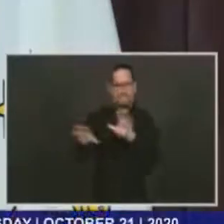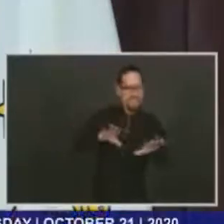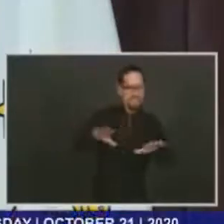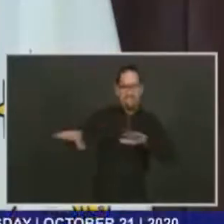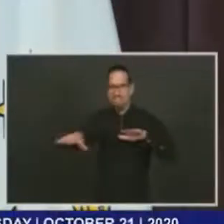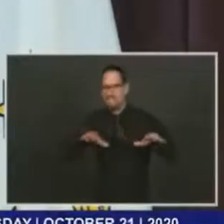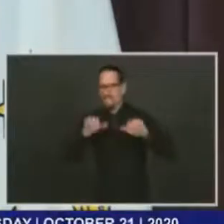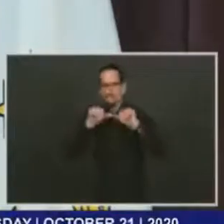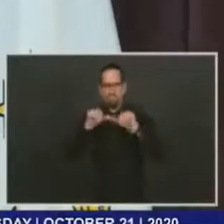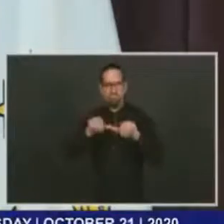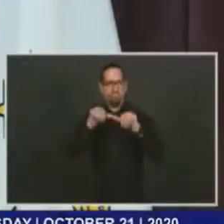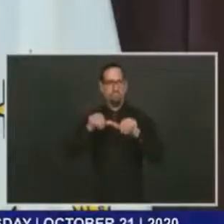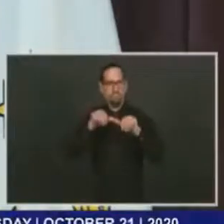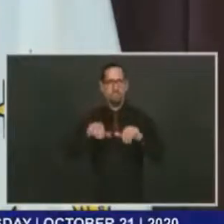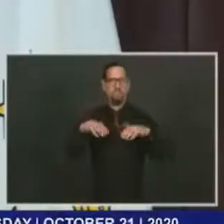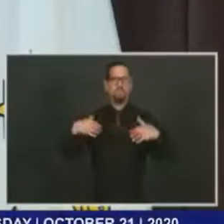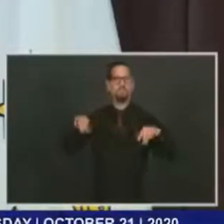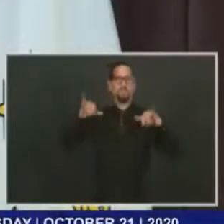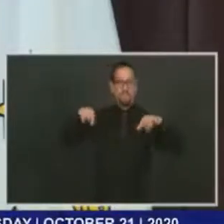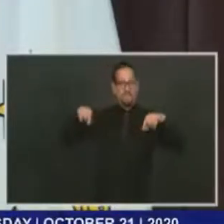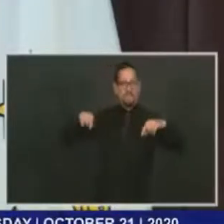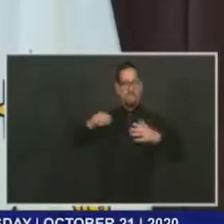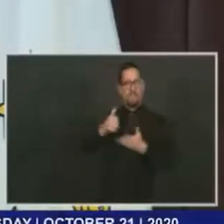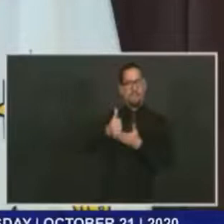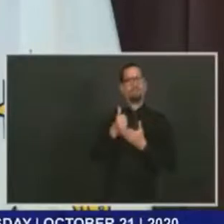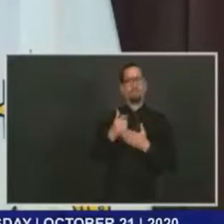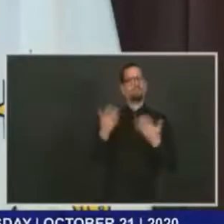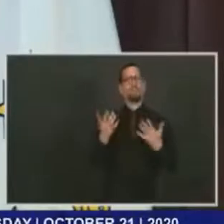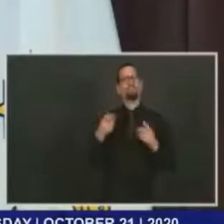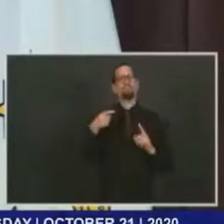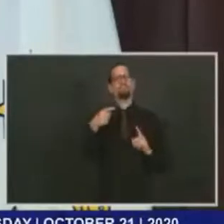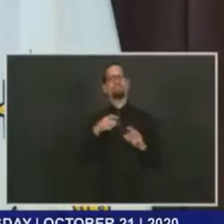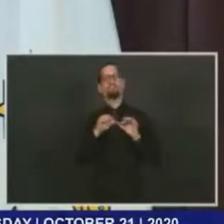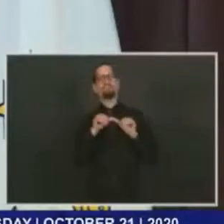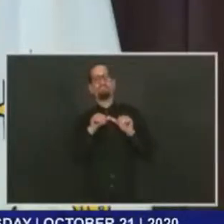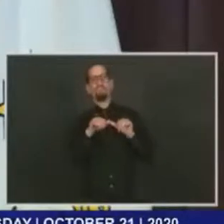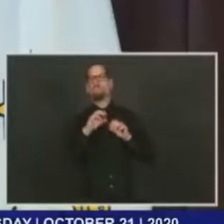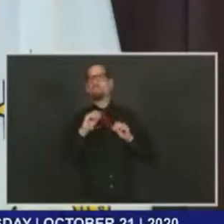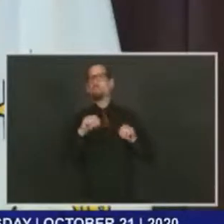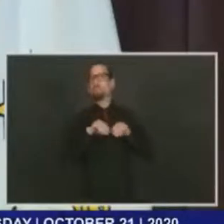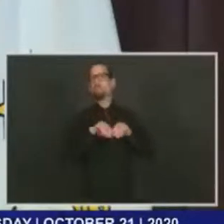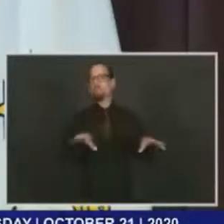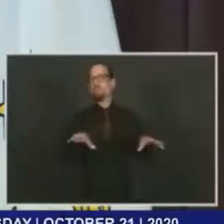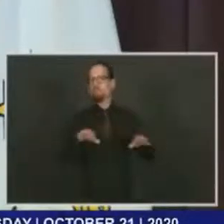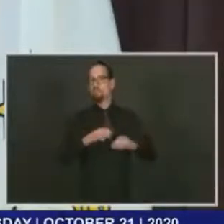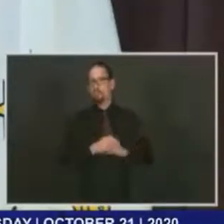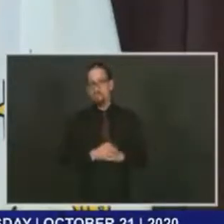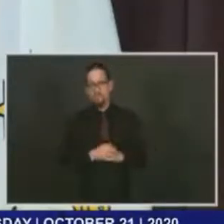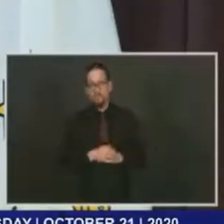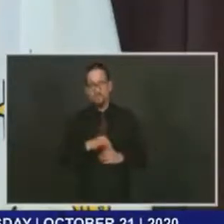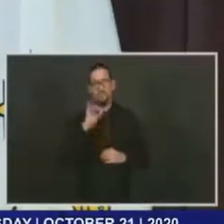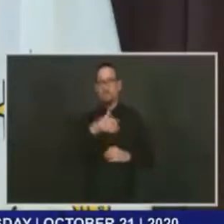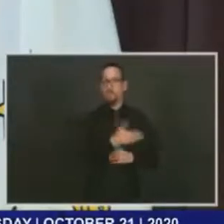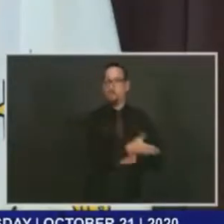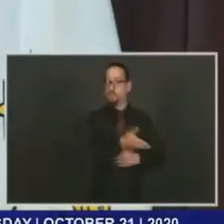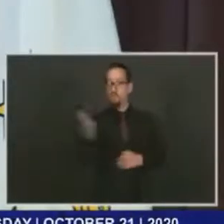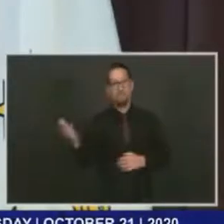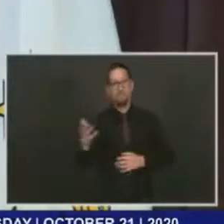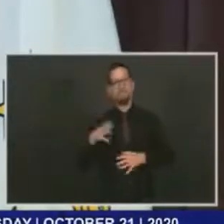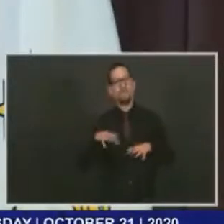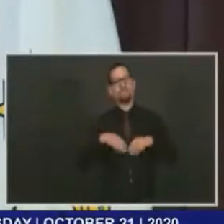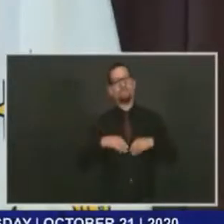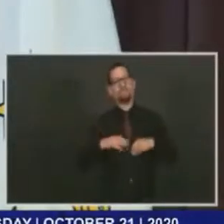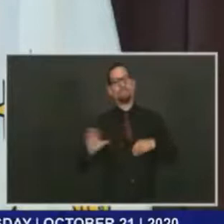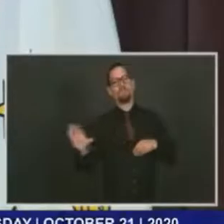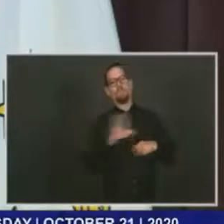through going forward is the tangible steps that you can take and you can encourage for the people